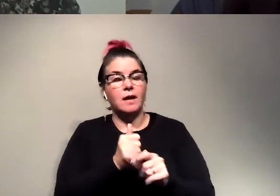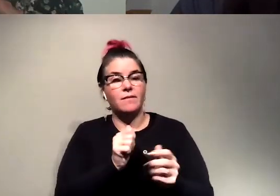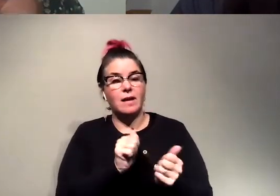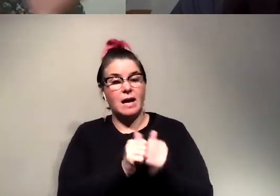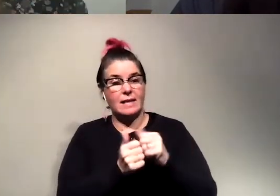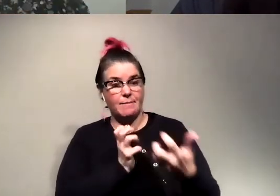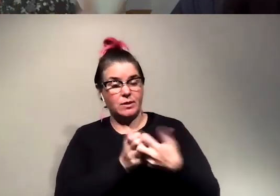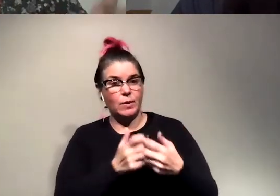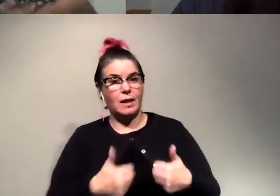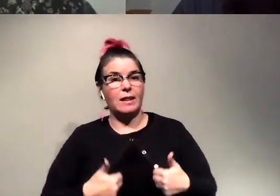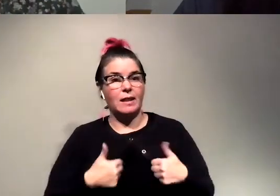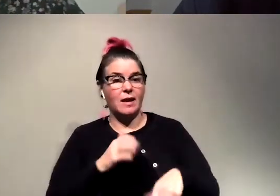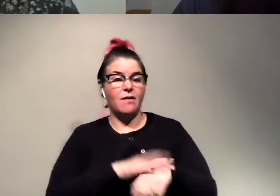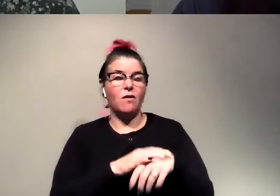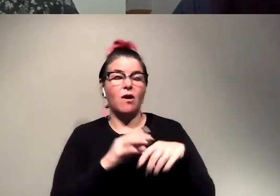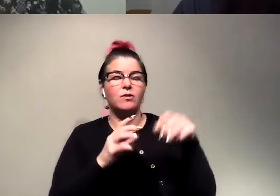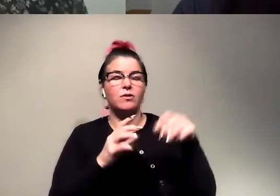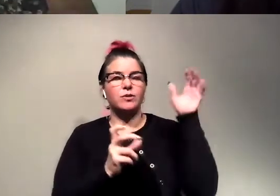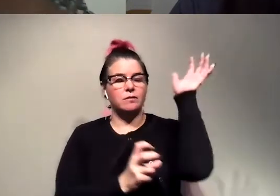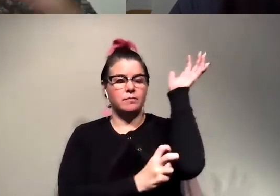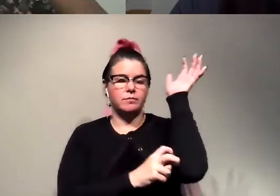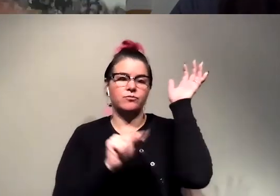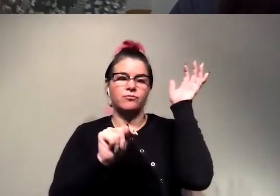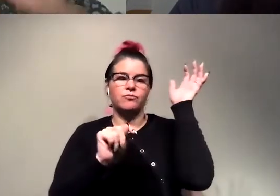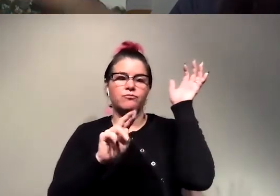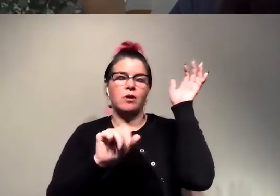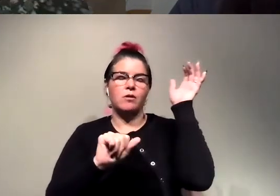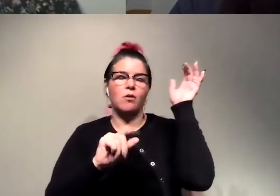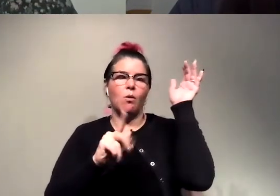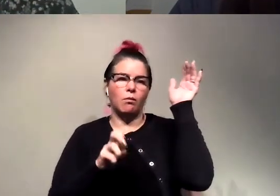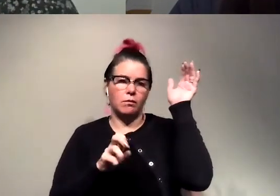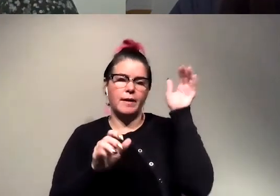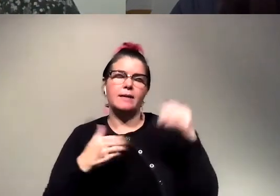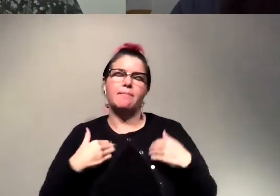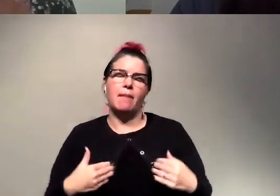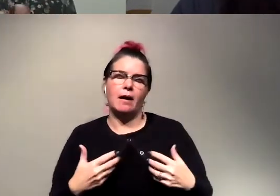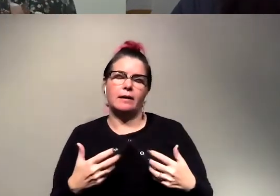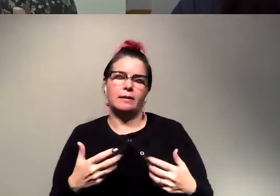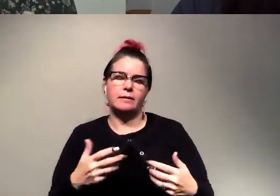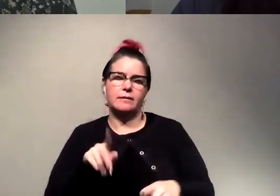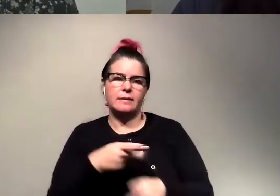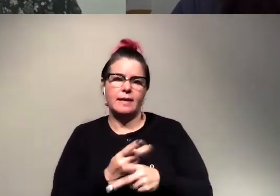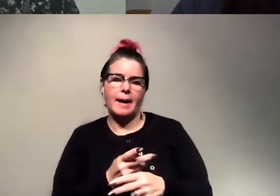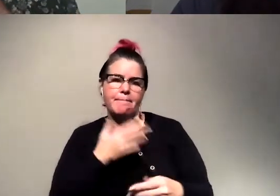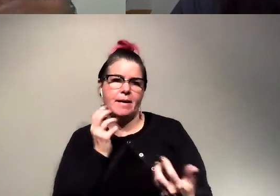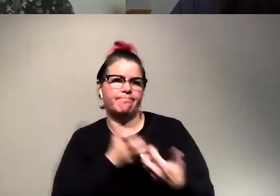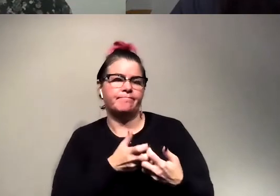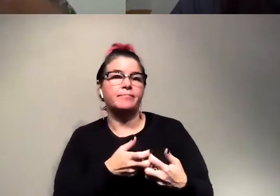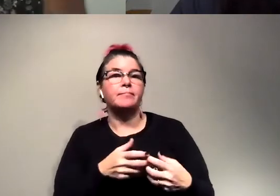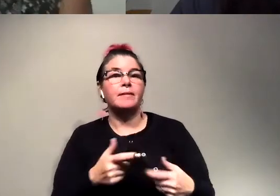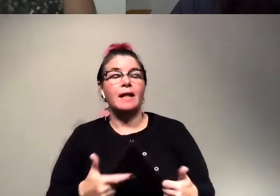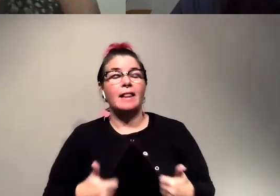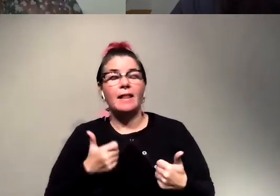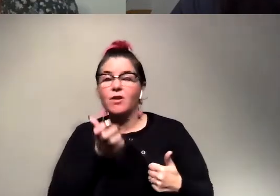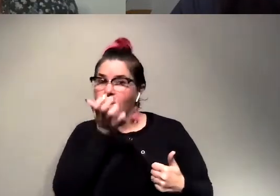live like on the trunk of a tree is called a trunk anole. And that's where its body type is best suited for. If it lives in the grass and bush,